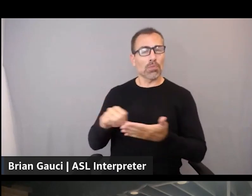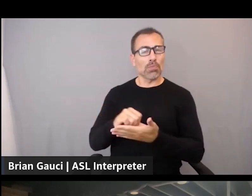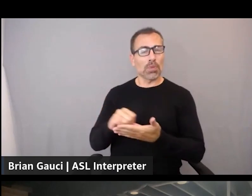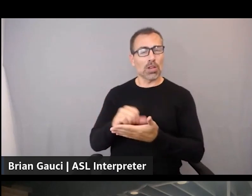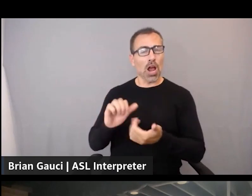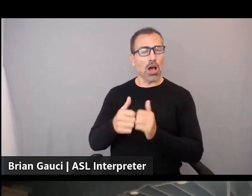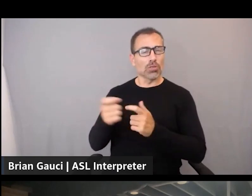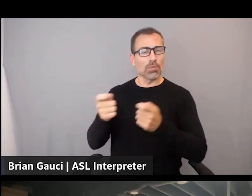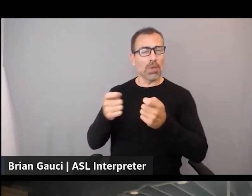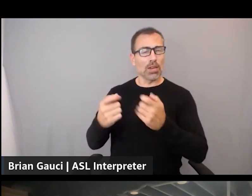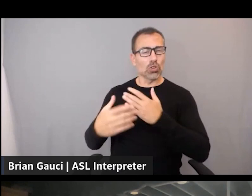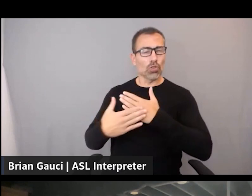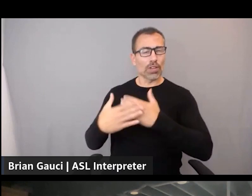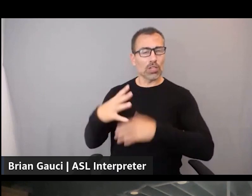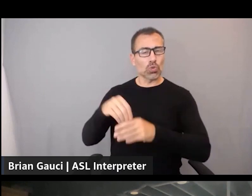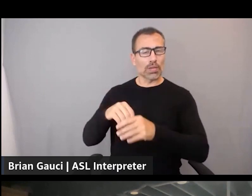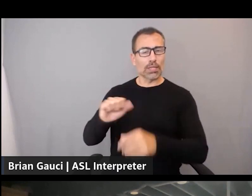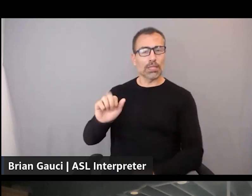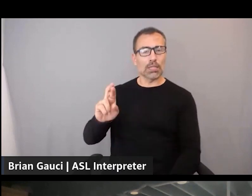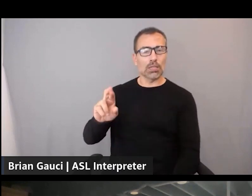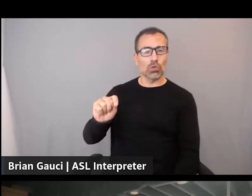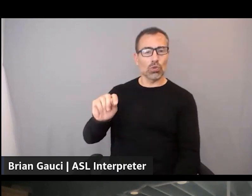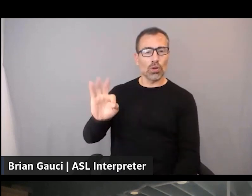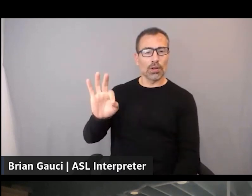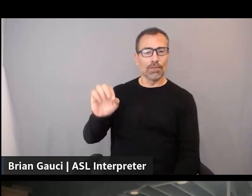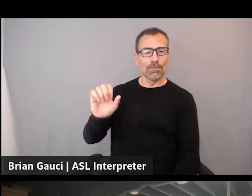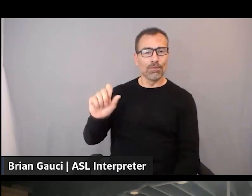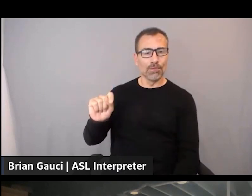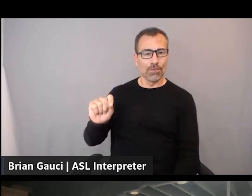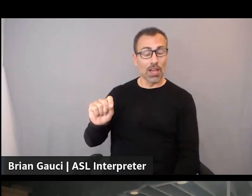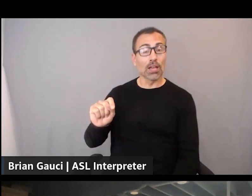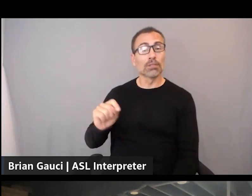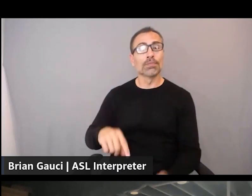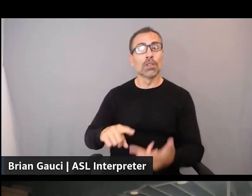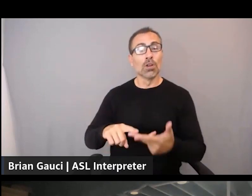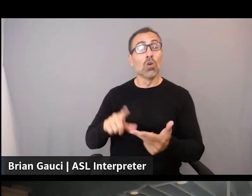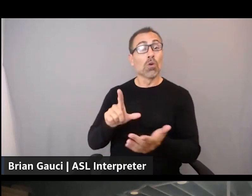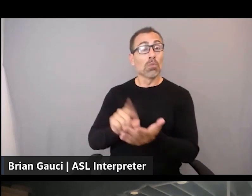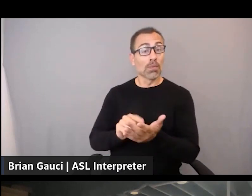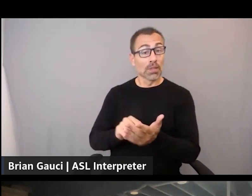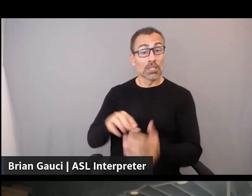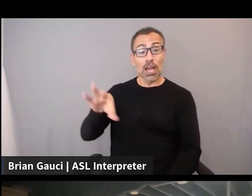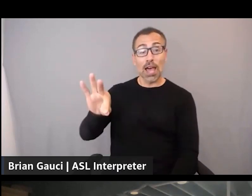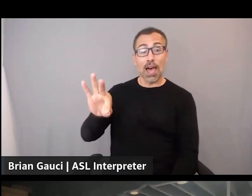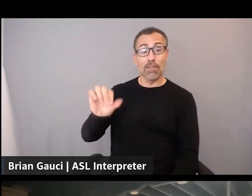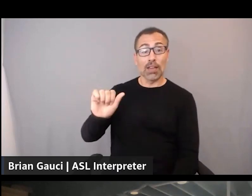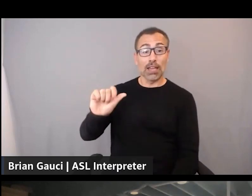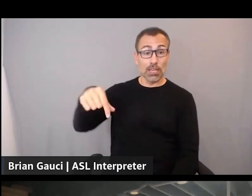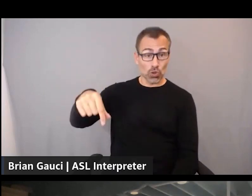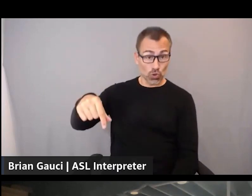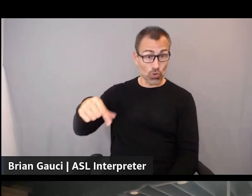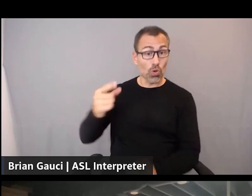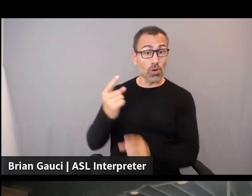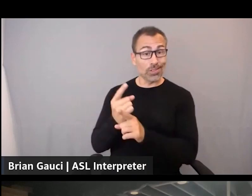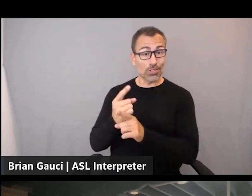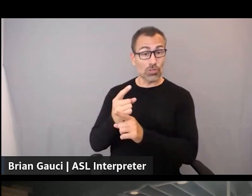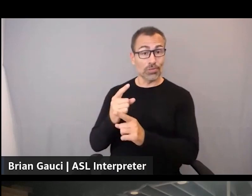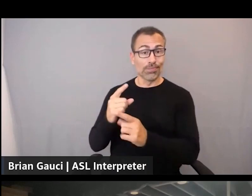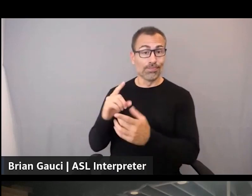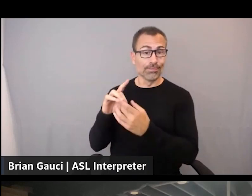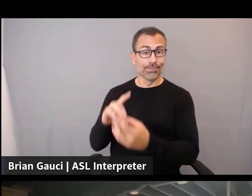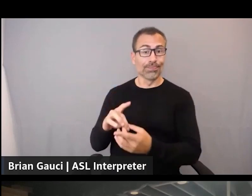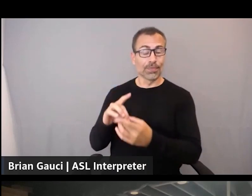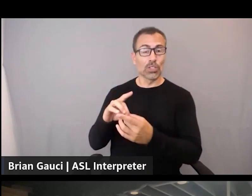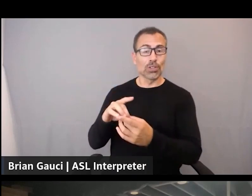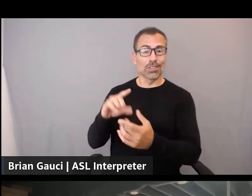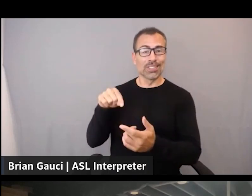Artifact. We have also published FAQs on notifications specifically on this